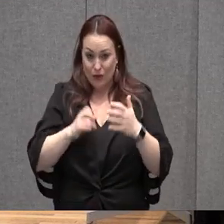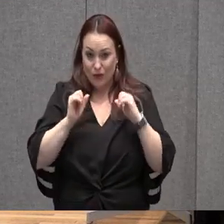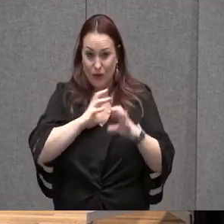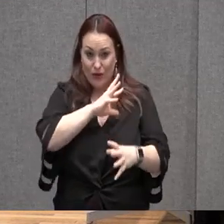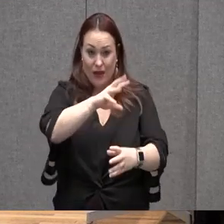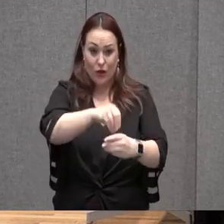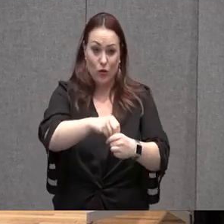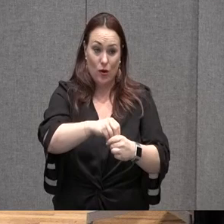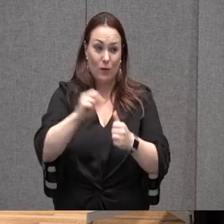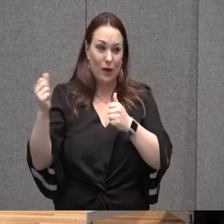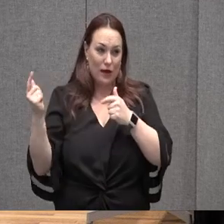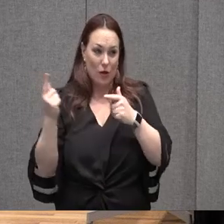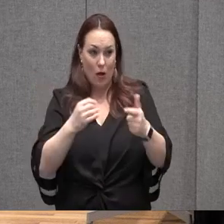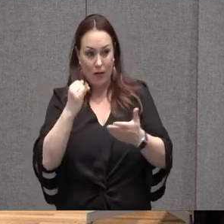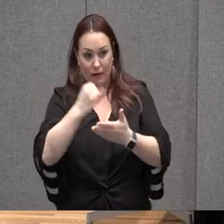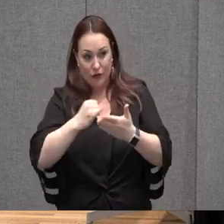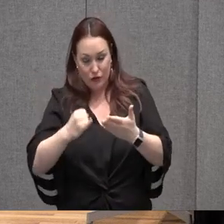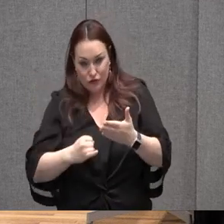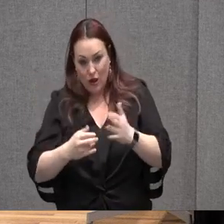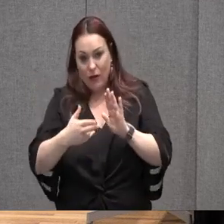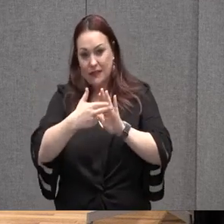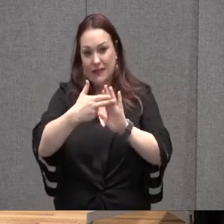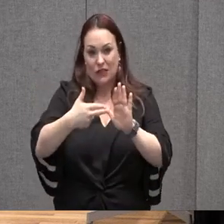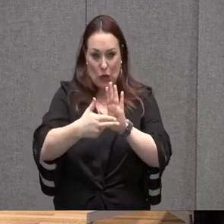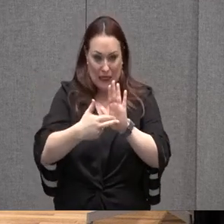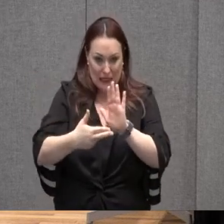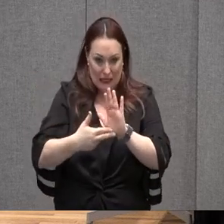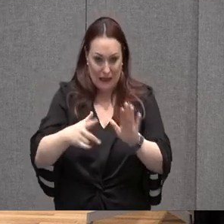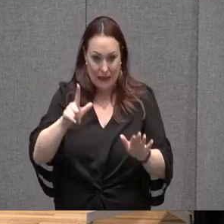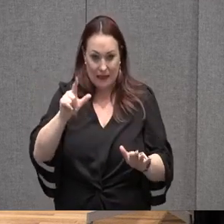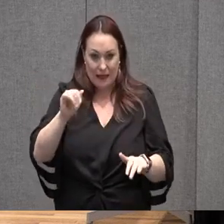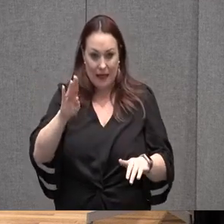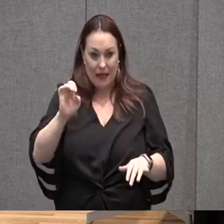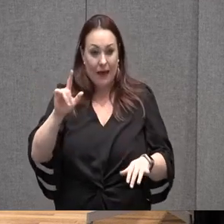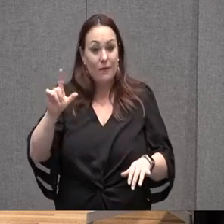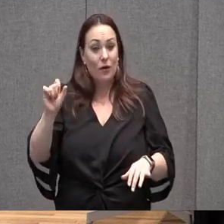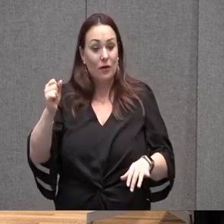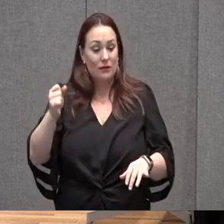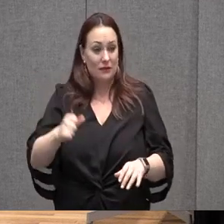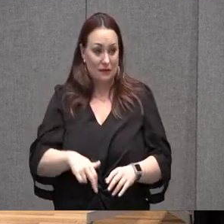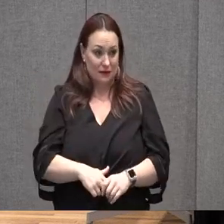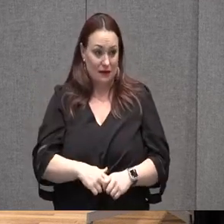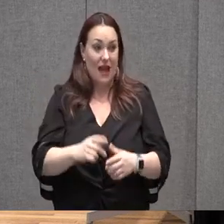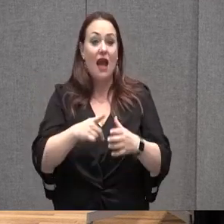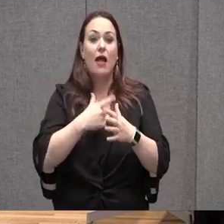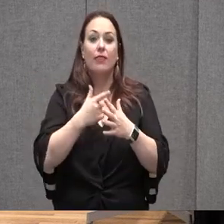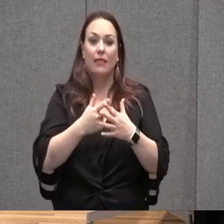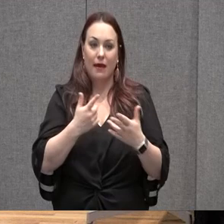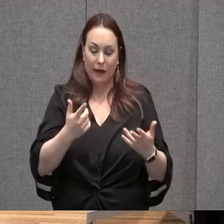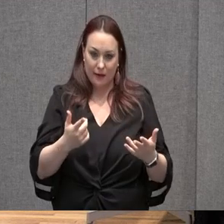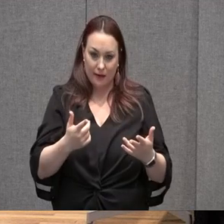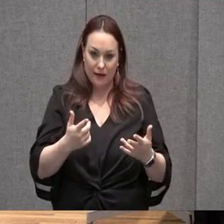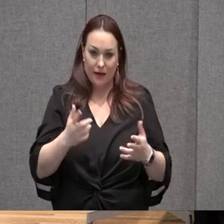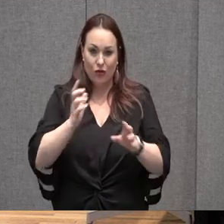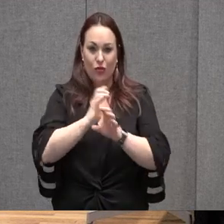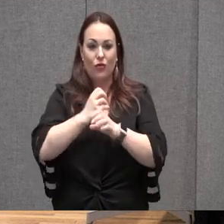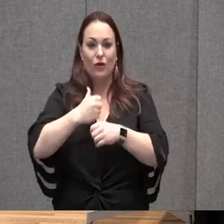incorporate all of your drawings and your labels. and then